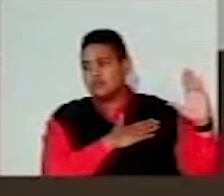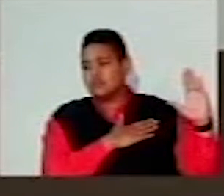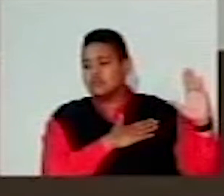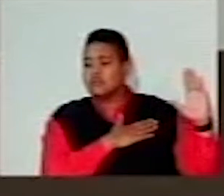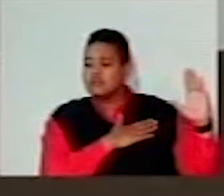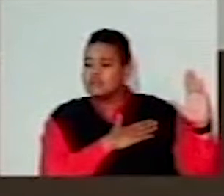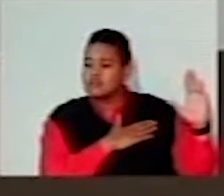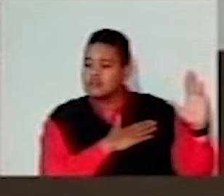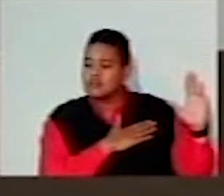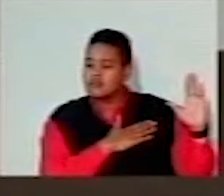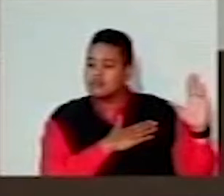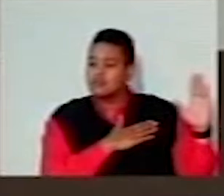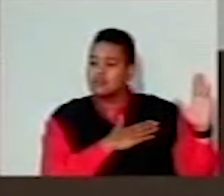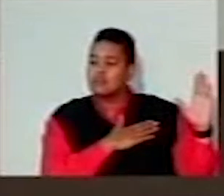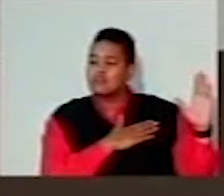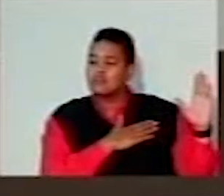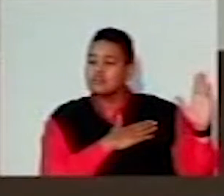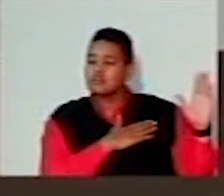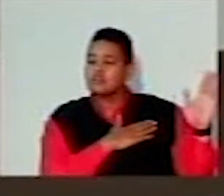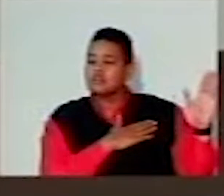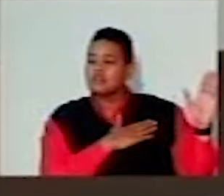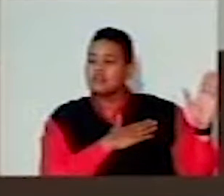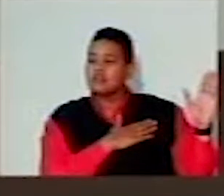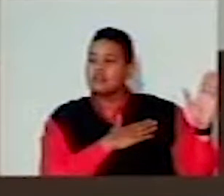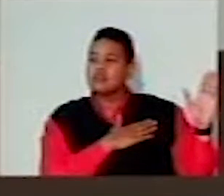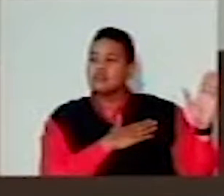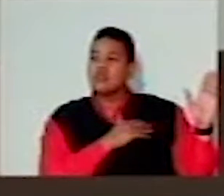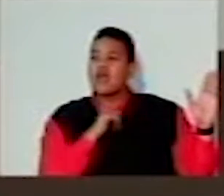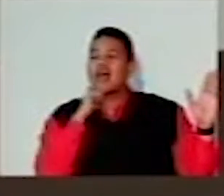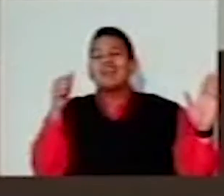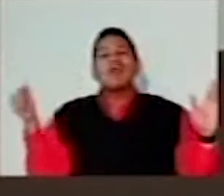are not brought to the